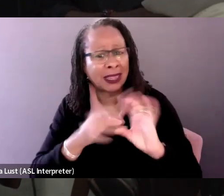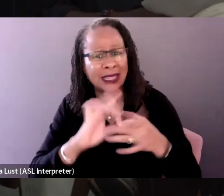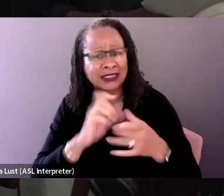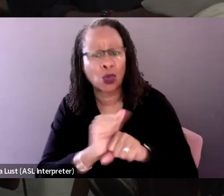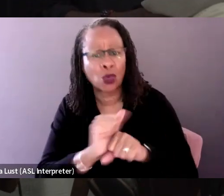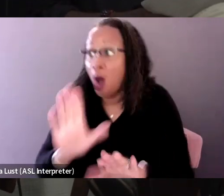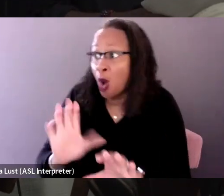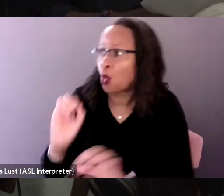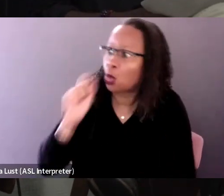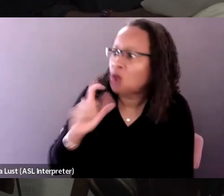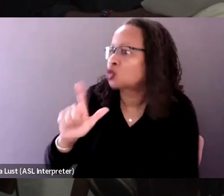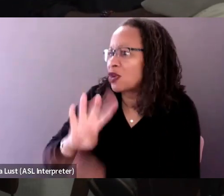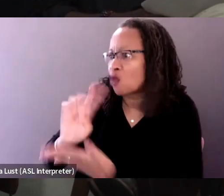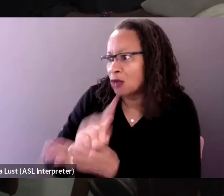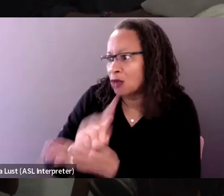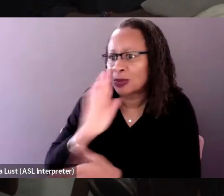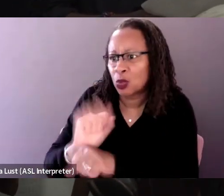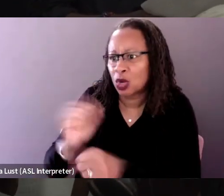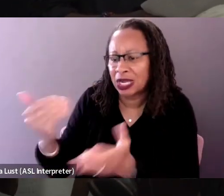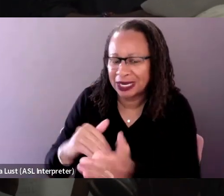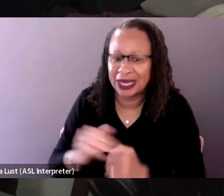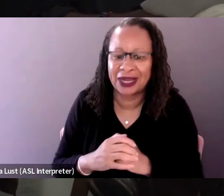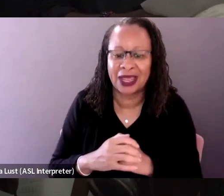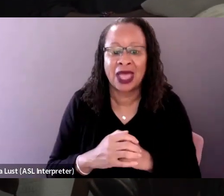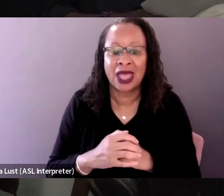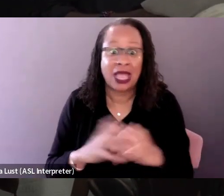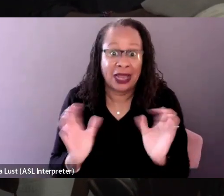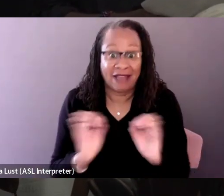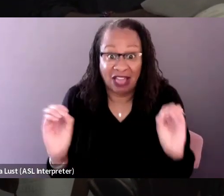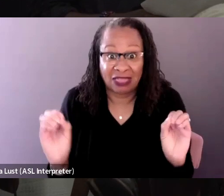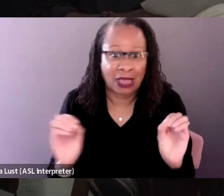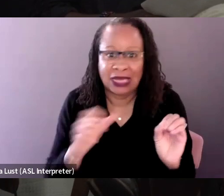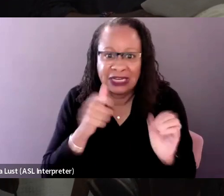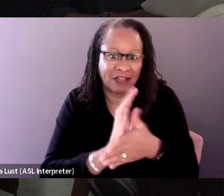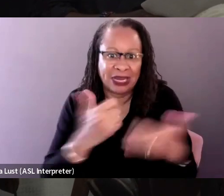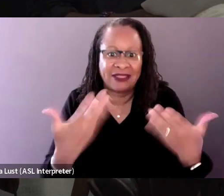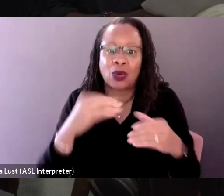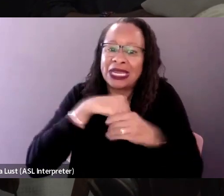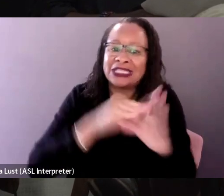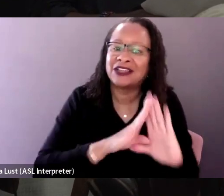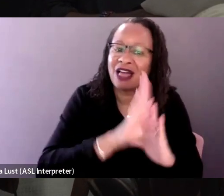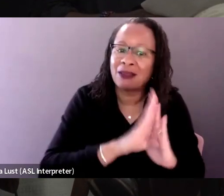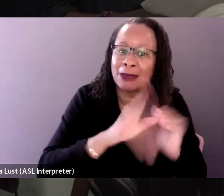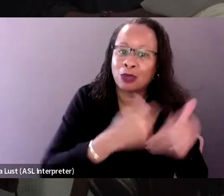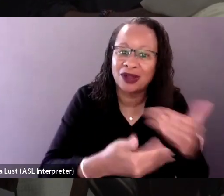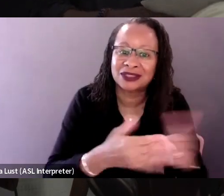had no media because we hadn't filmed anything, we were in development. And so I made a bunch of deep fake